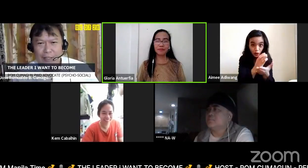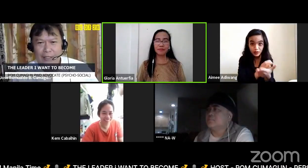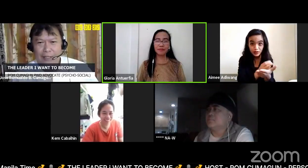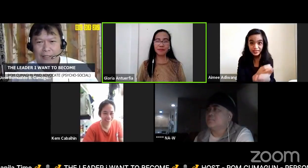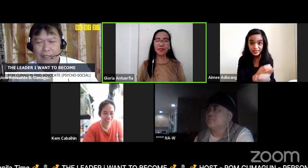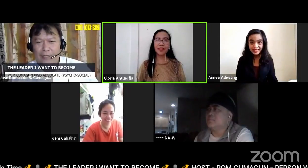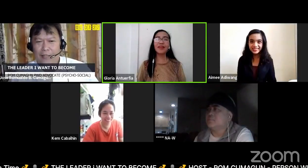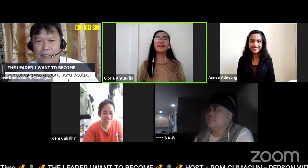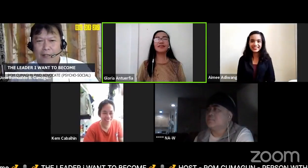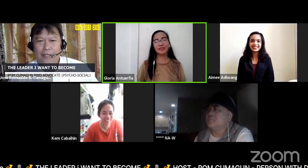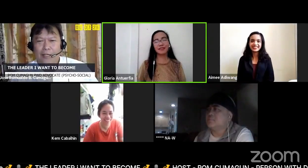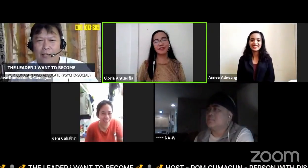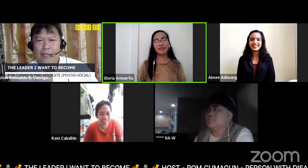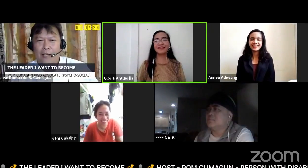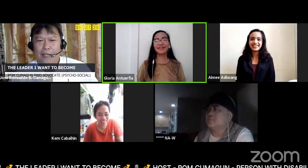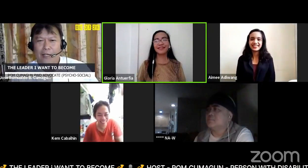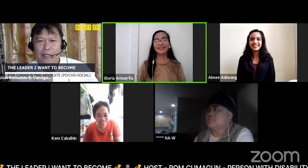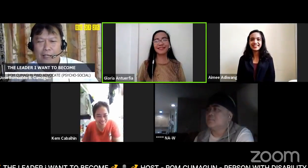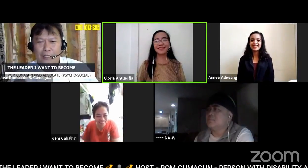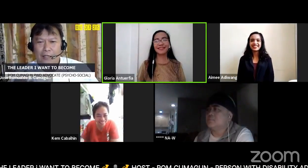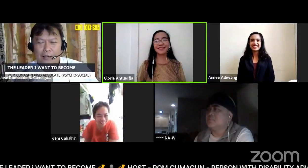course."